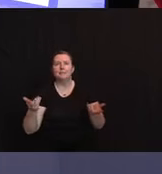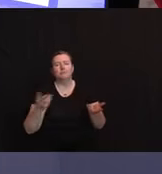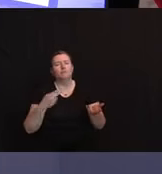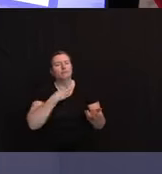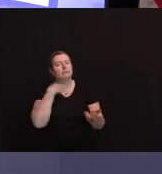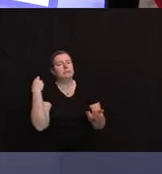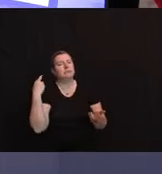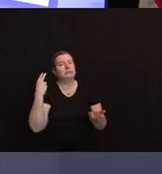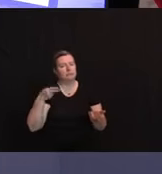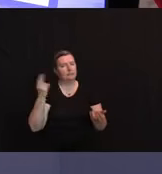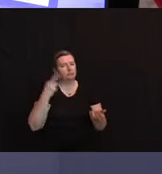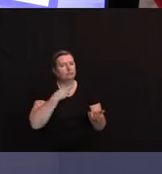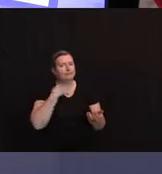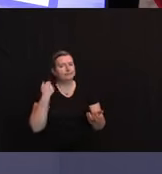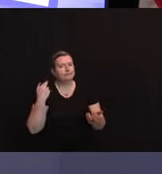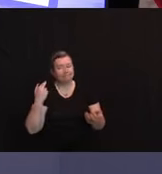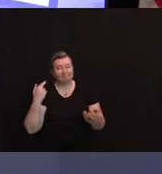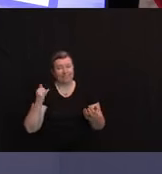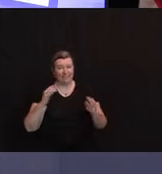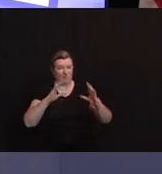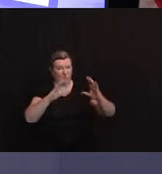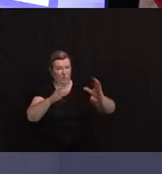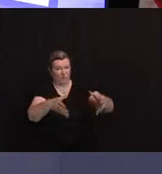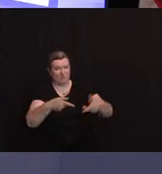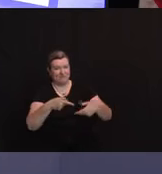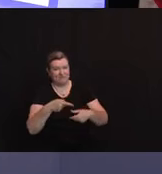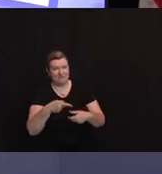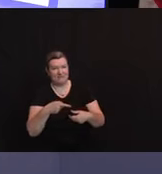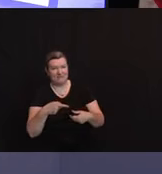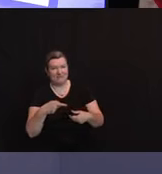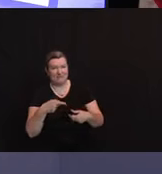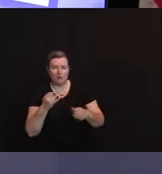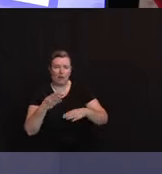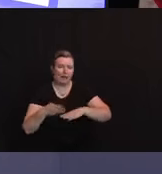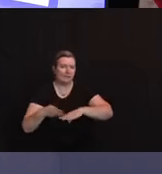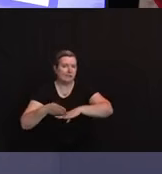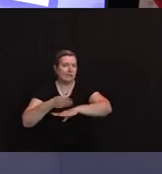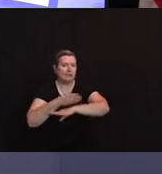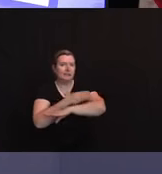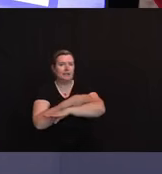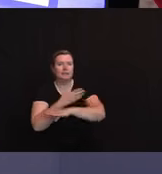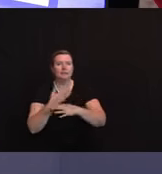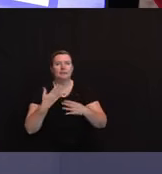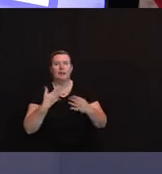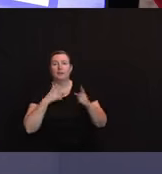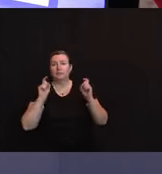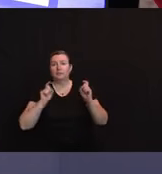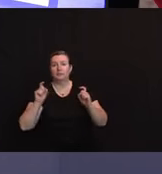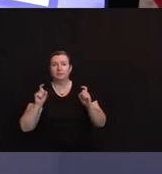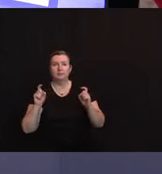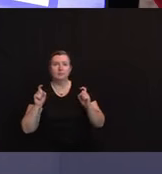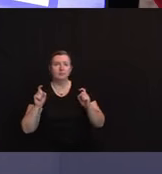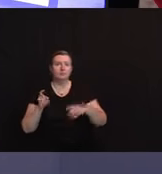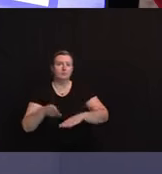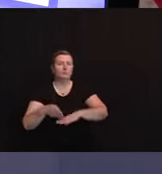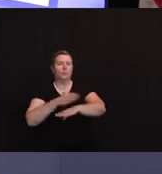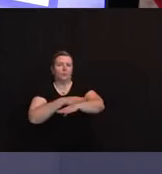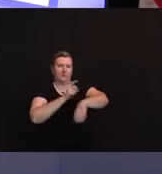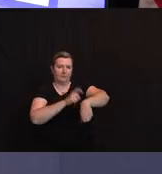to improve not only our testing methodologies, but turnaround time and